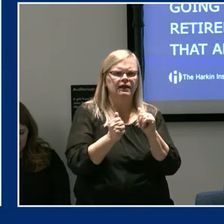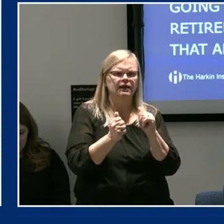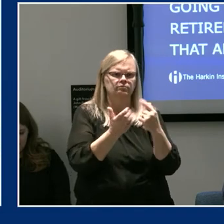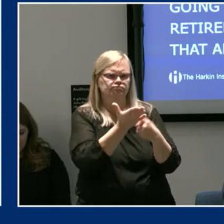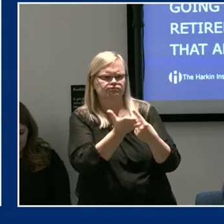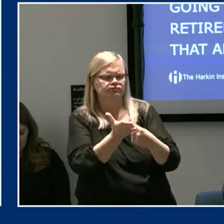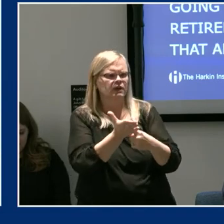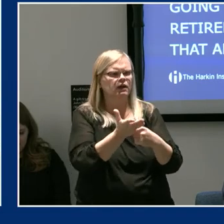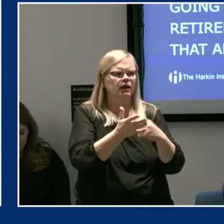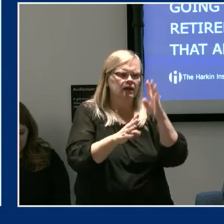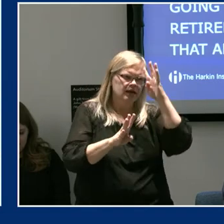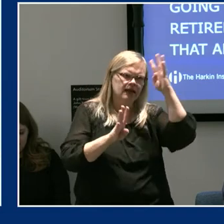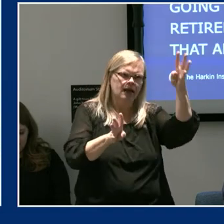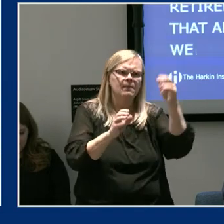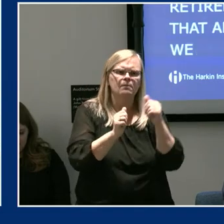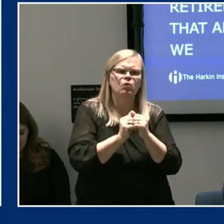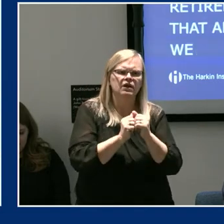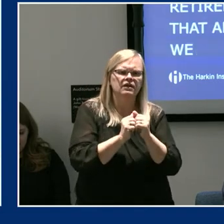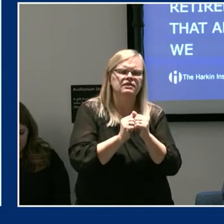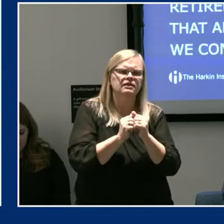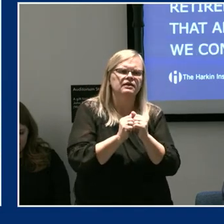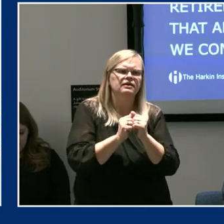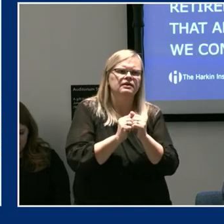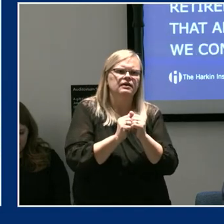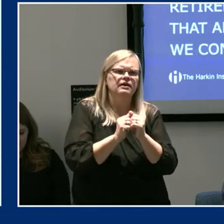trying to come up with, again,